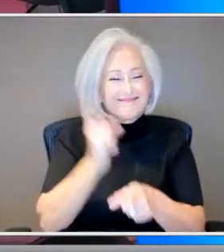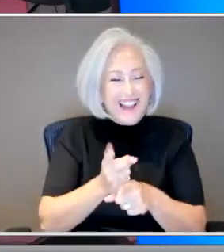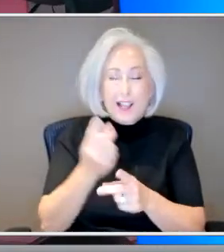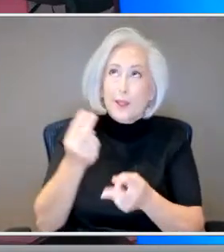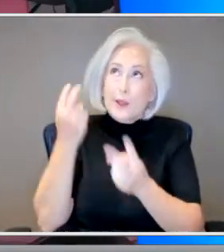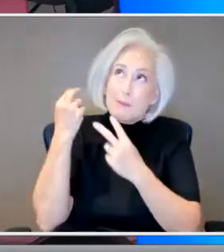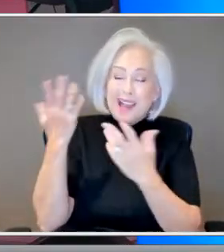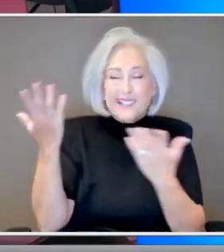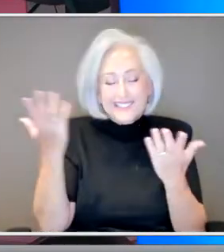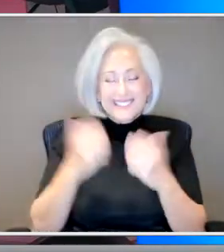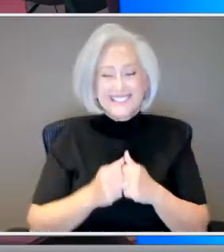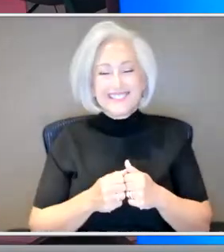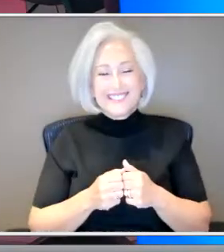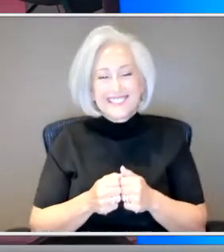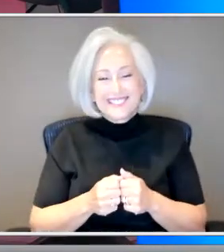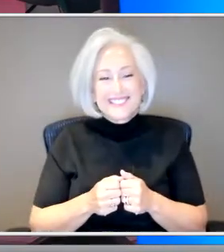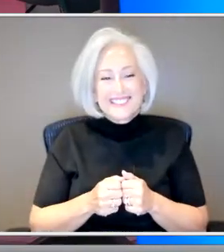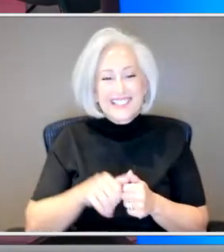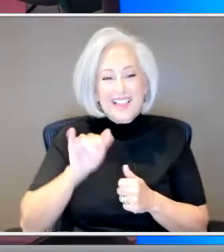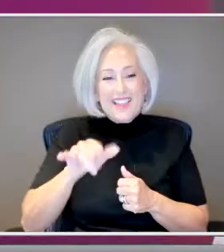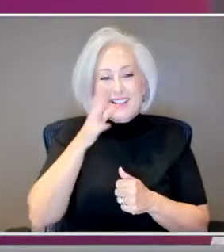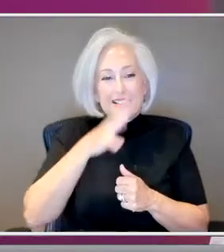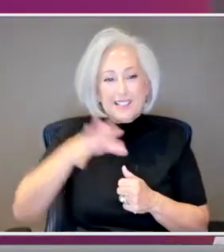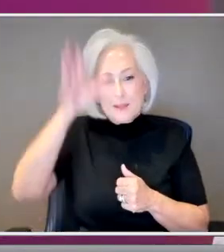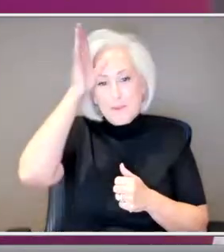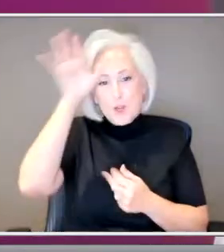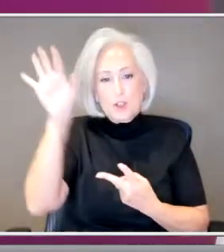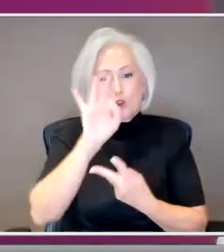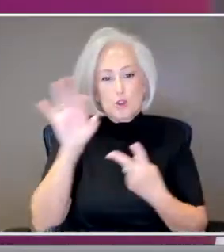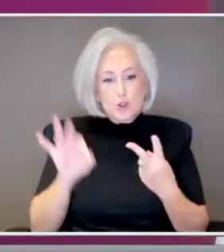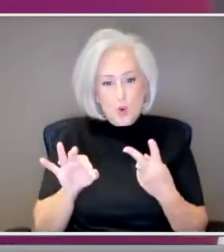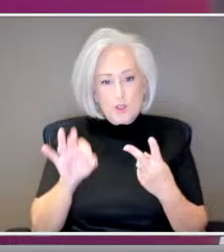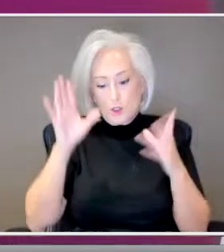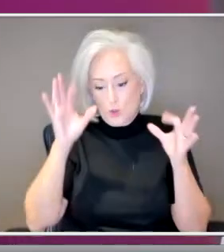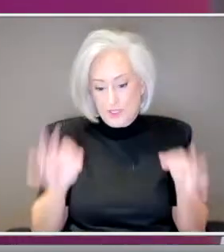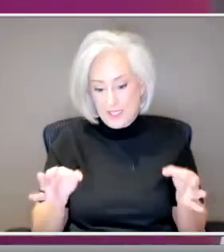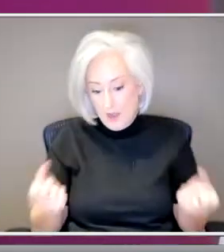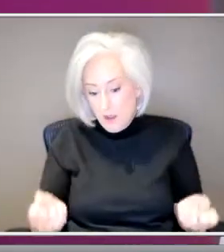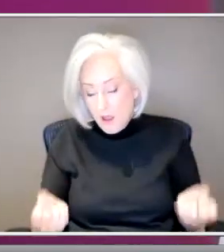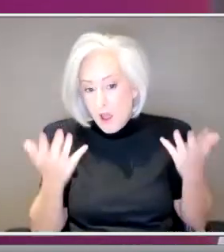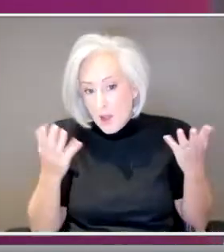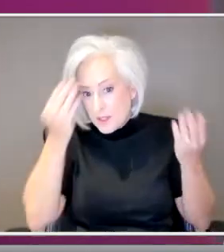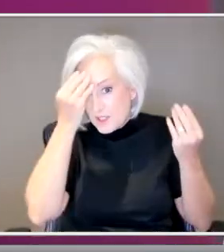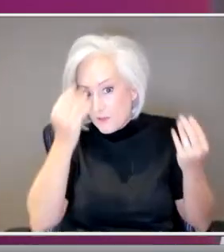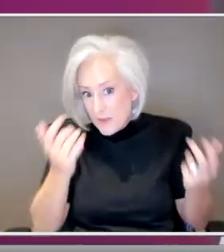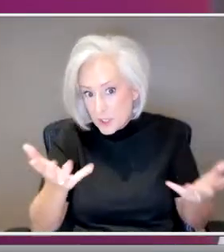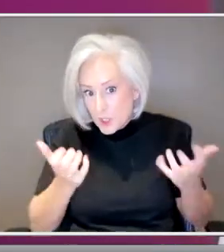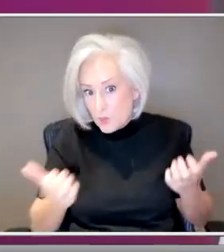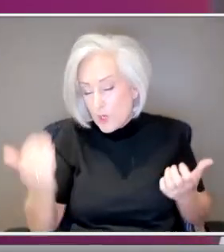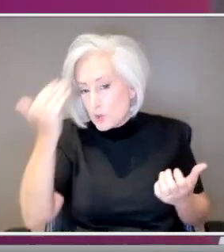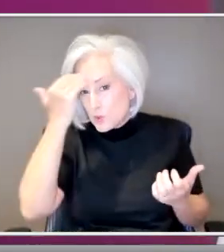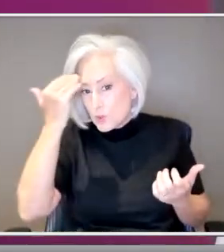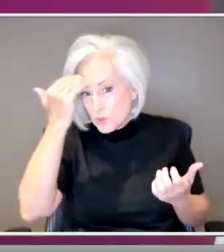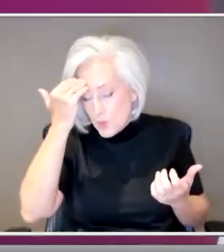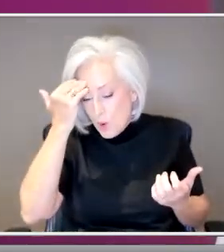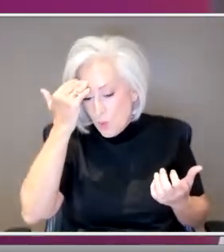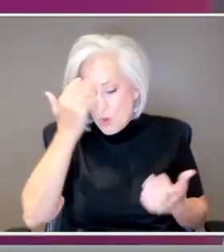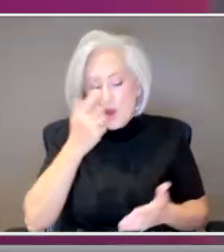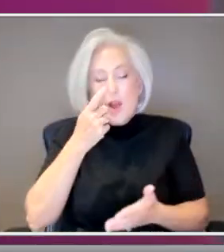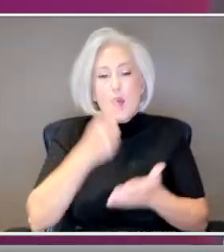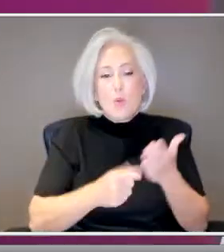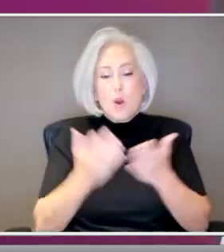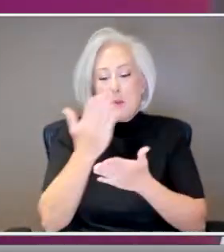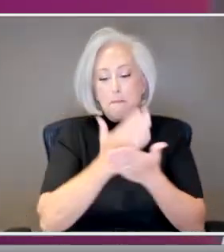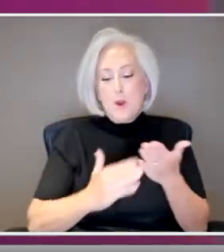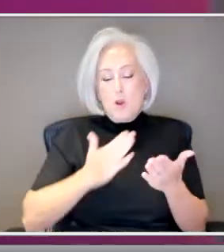So that's the parent's choice, right? To determine how much information do I want to know? At what stage in my life am I